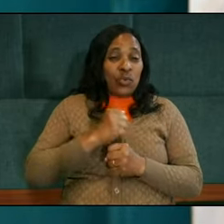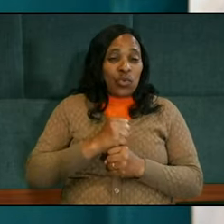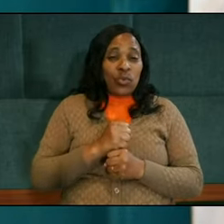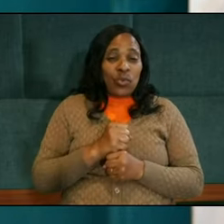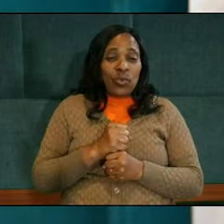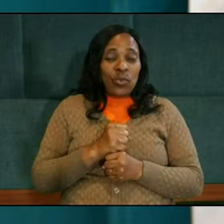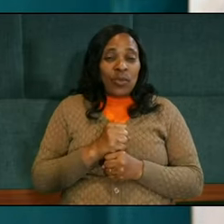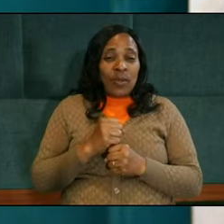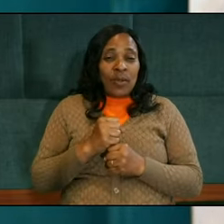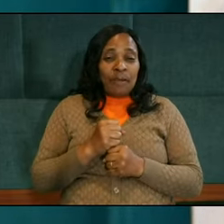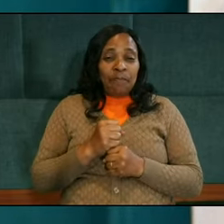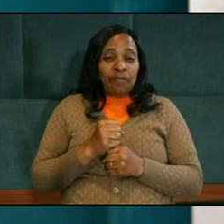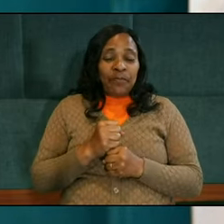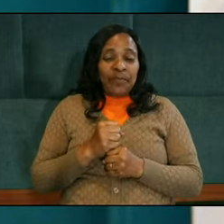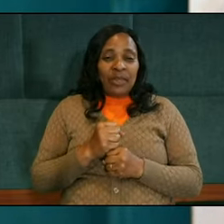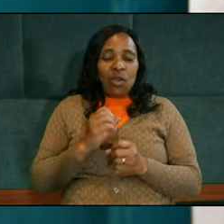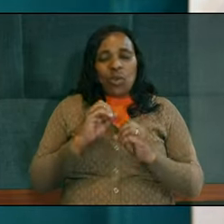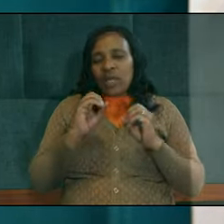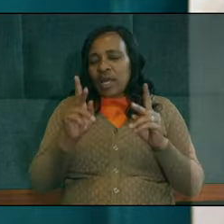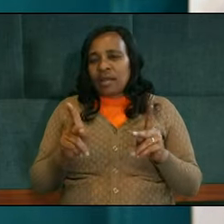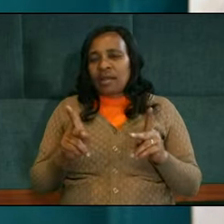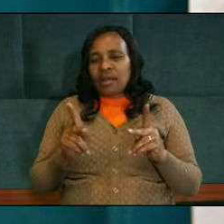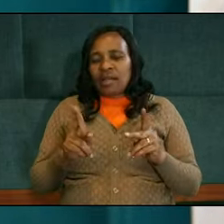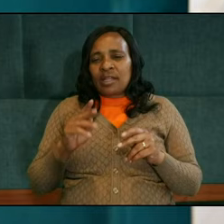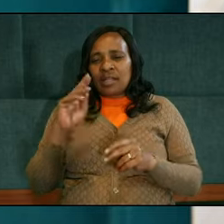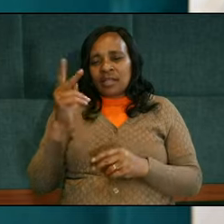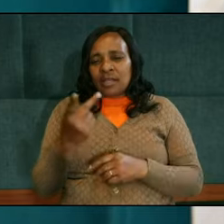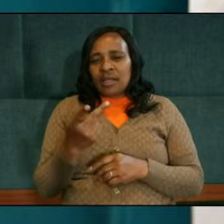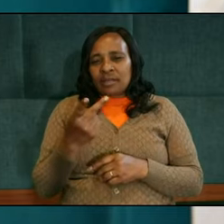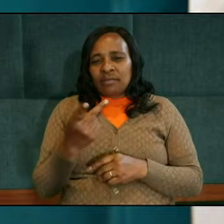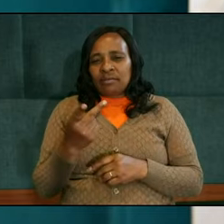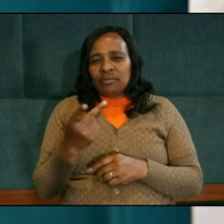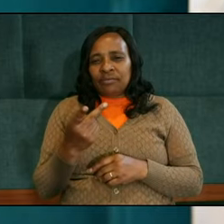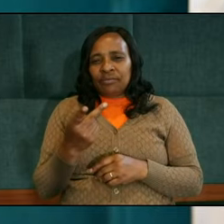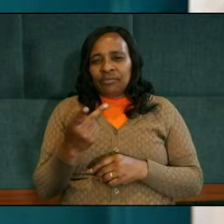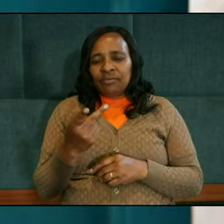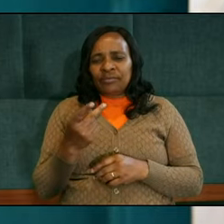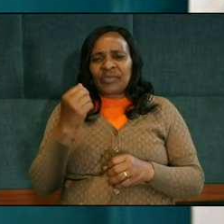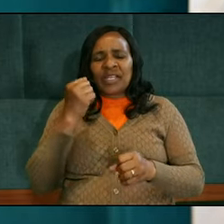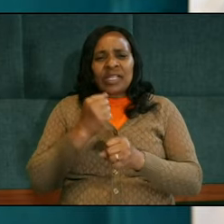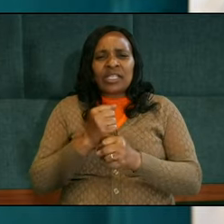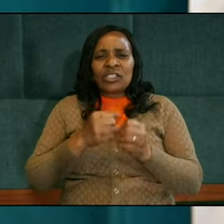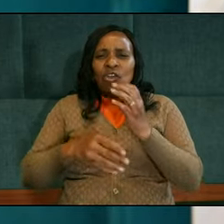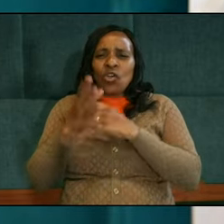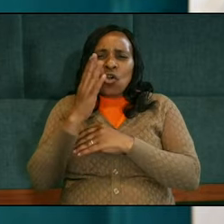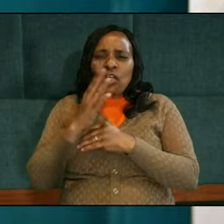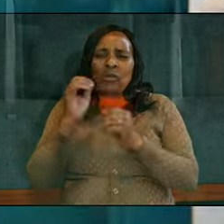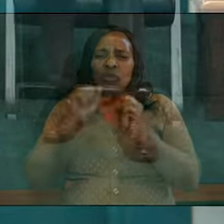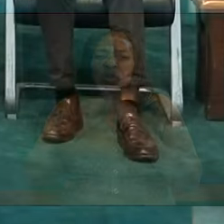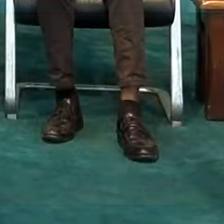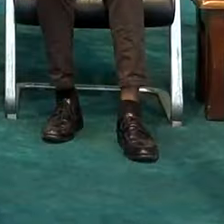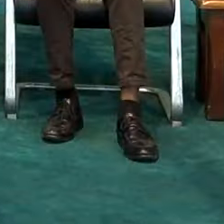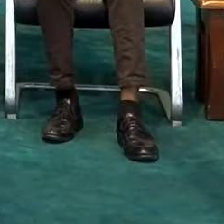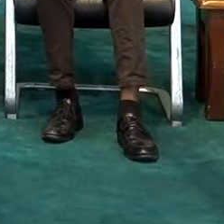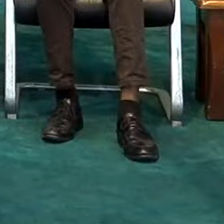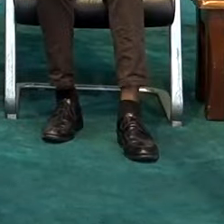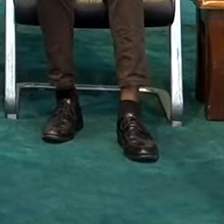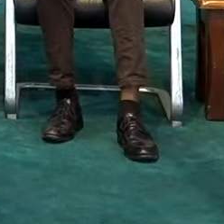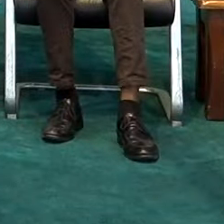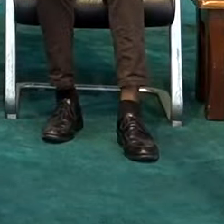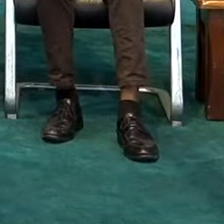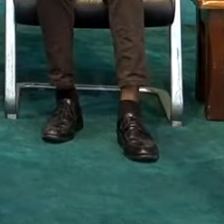God. Okay. The second one is, does God still turn away from people he has